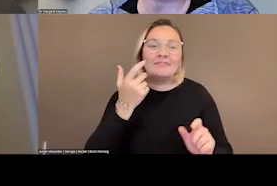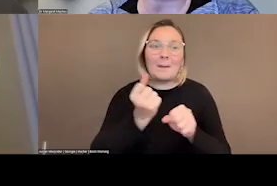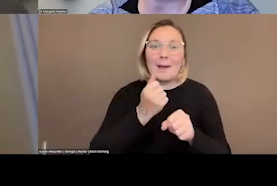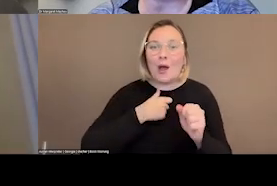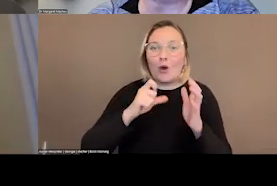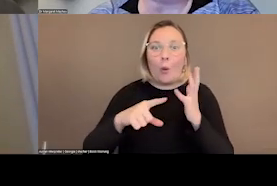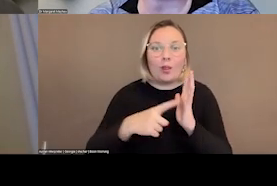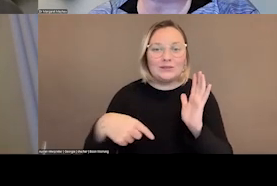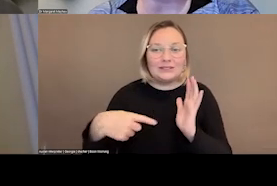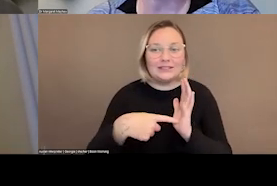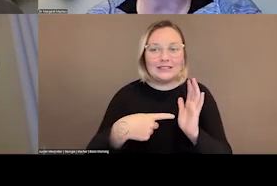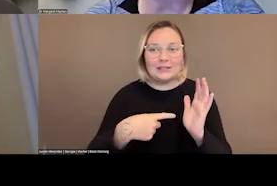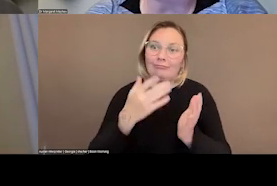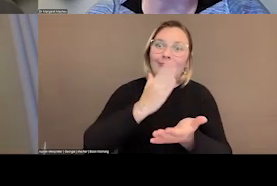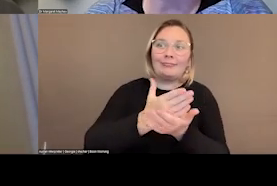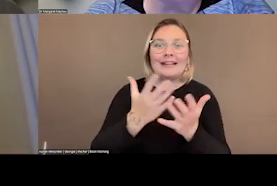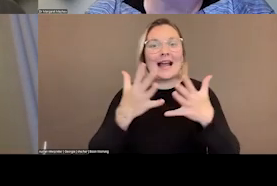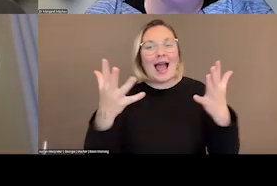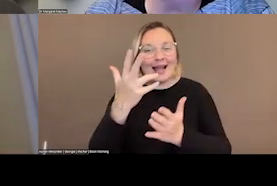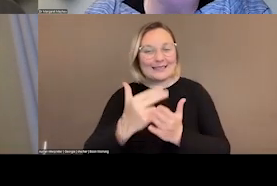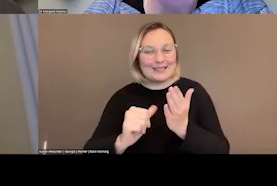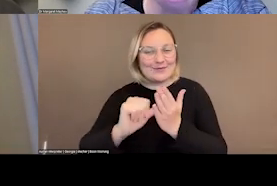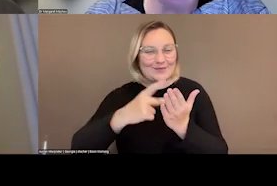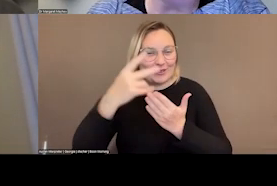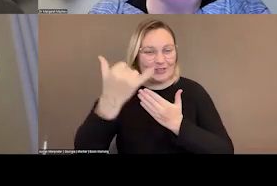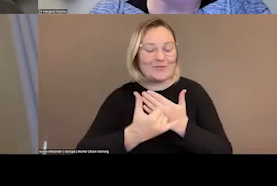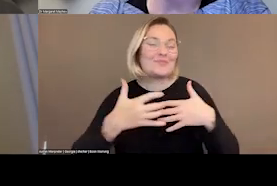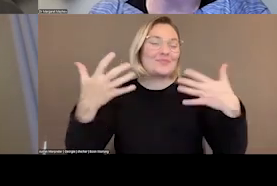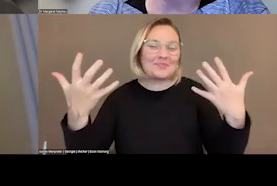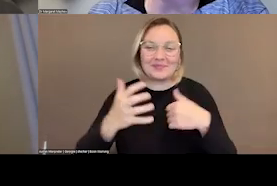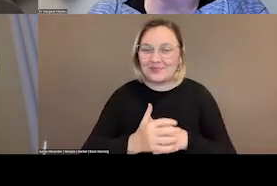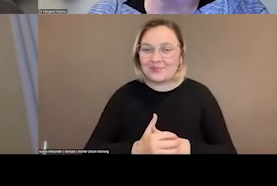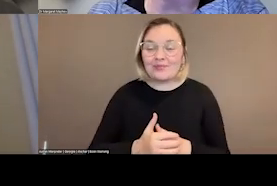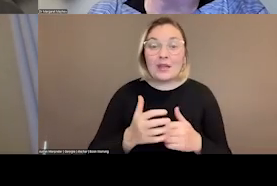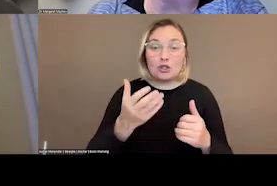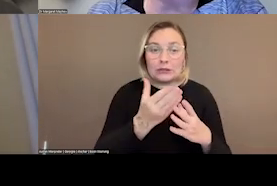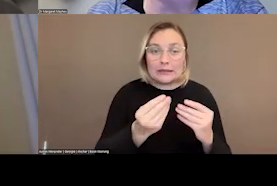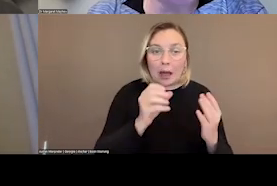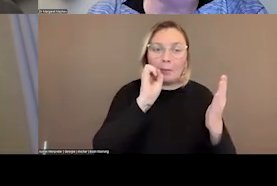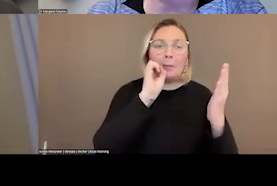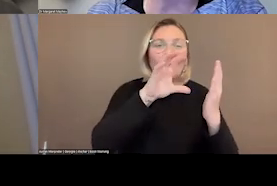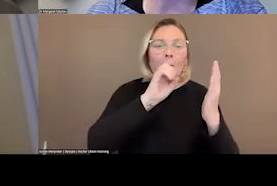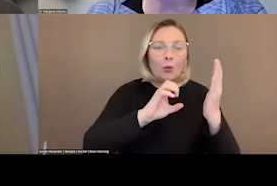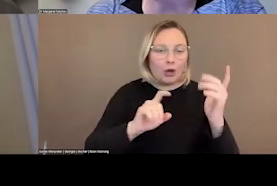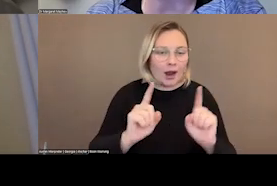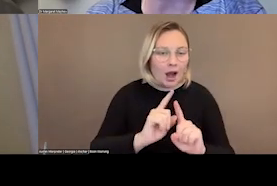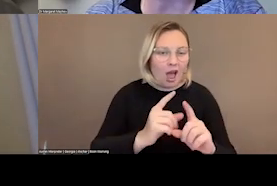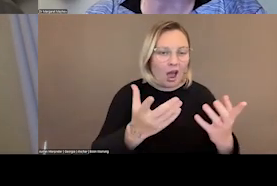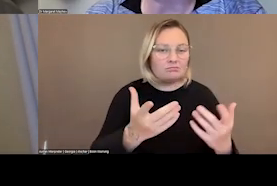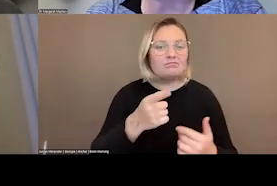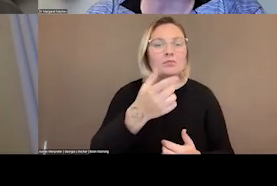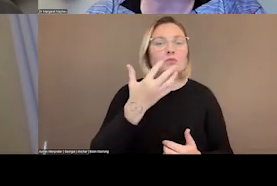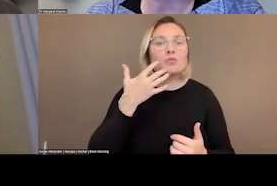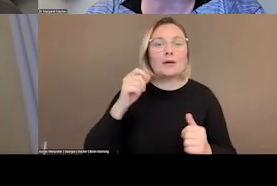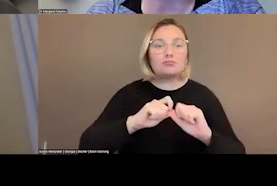a big legitimate arts project. So and some of the things that I've put in and when you come up, you can